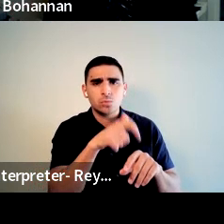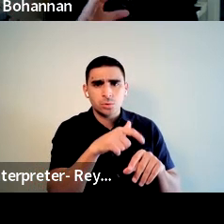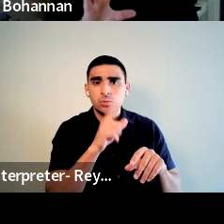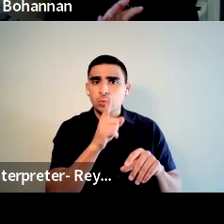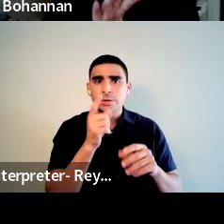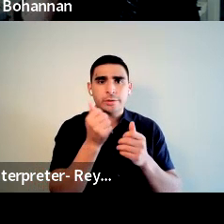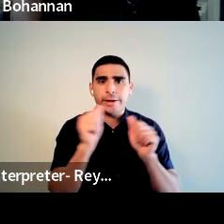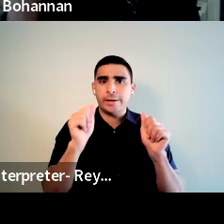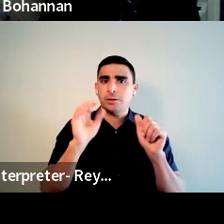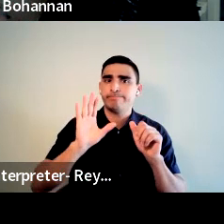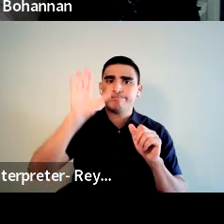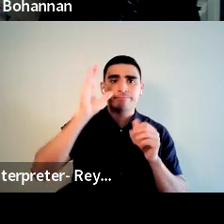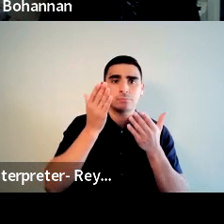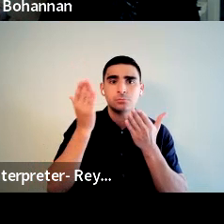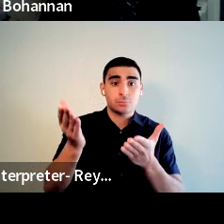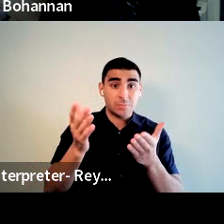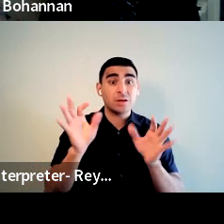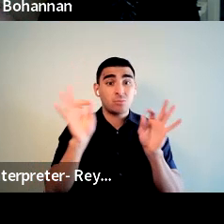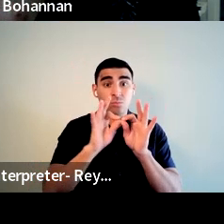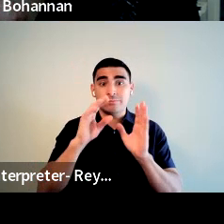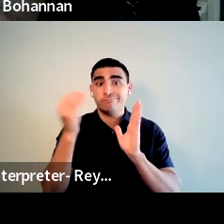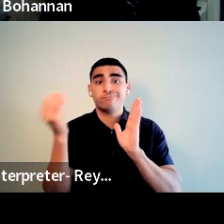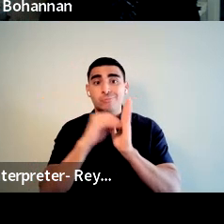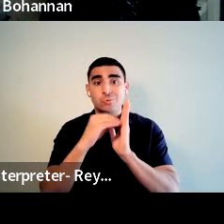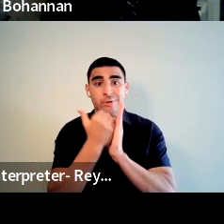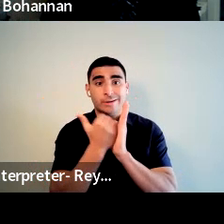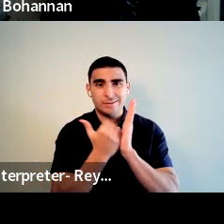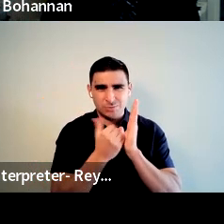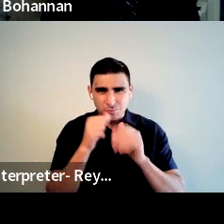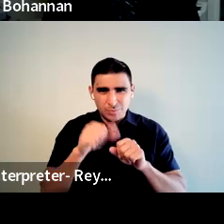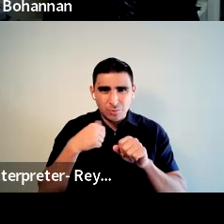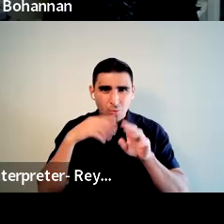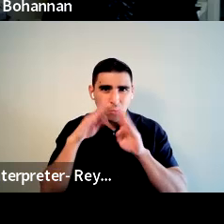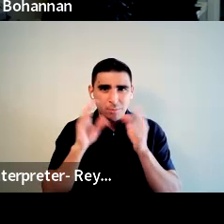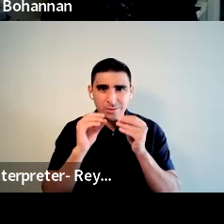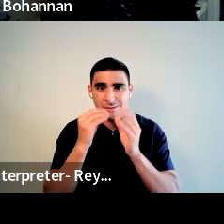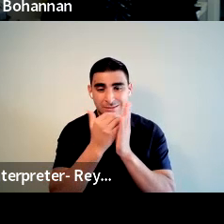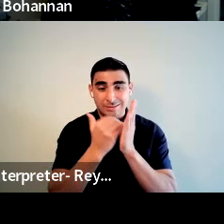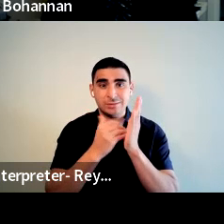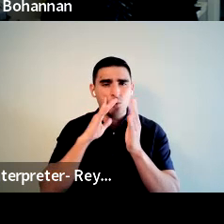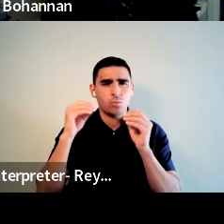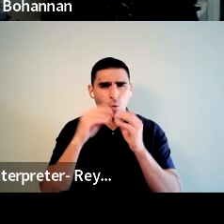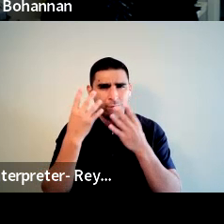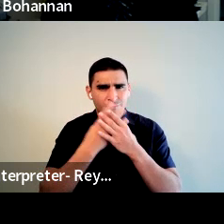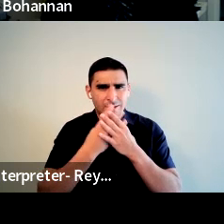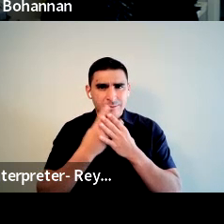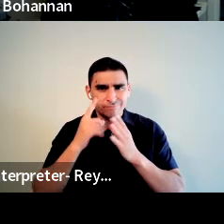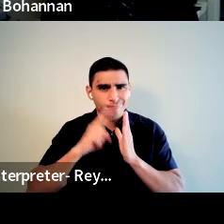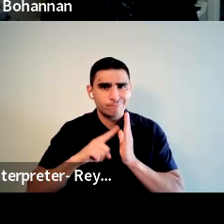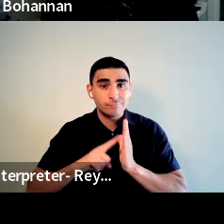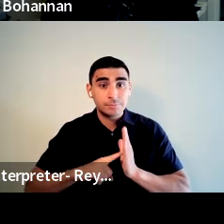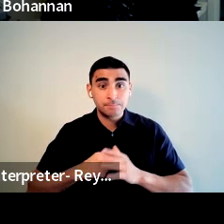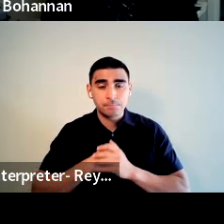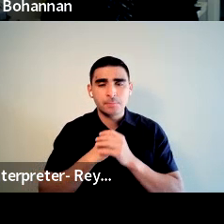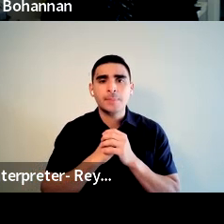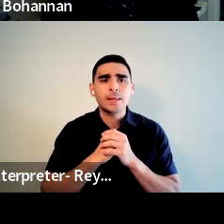raising the question, and then we'll just put it on that list that will require further vetting and research. Desiree,